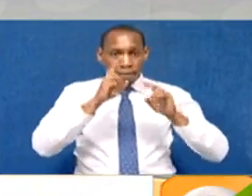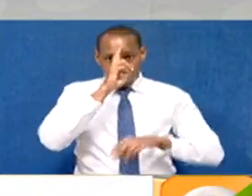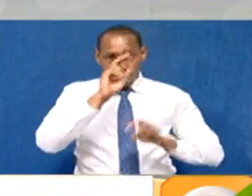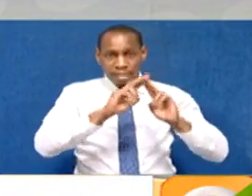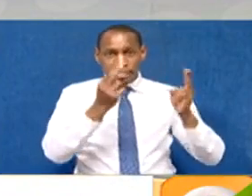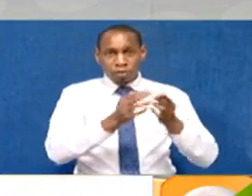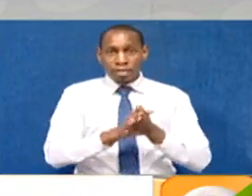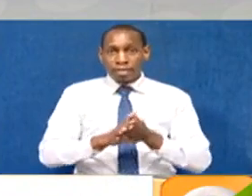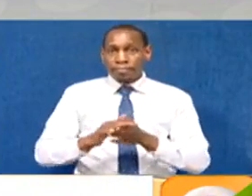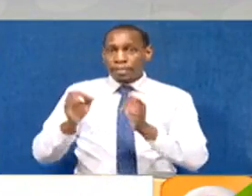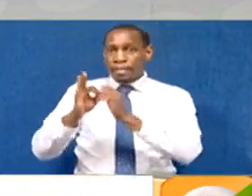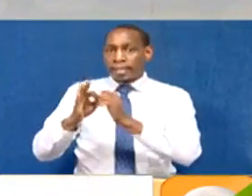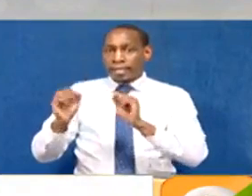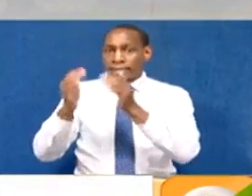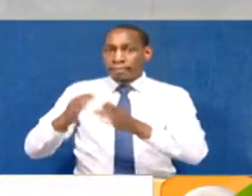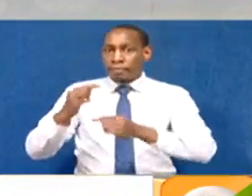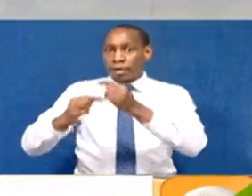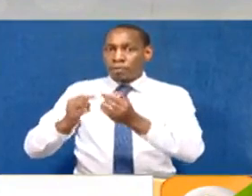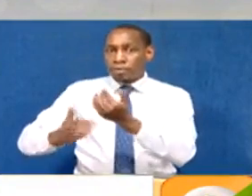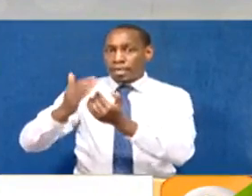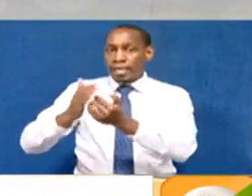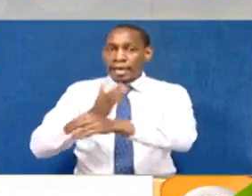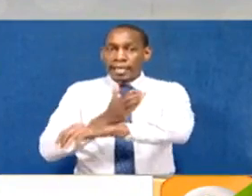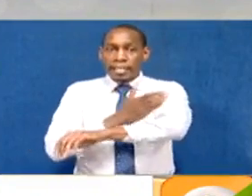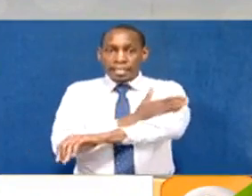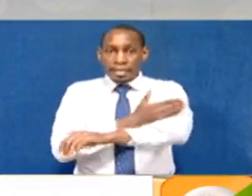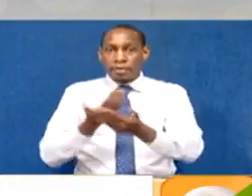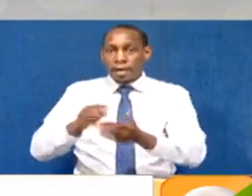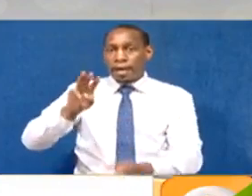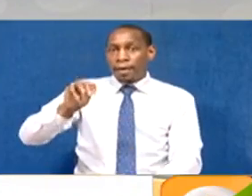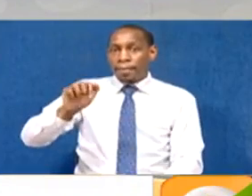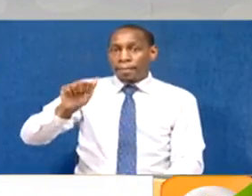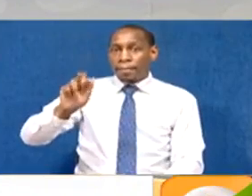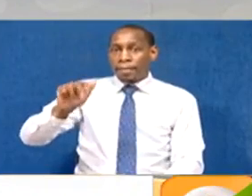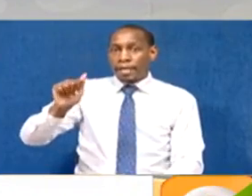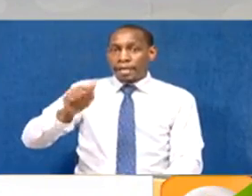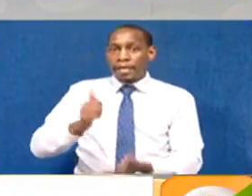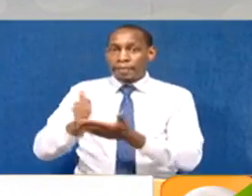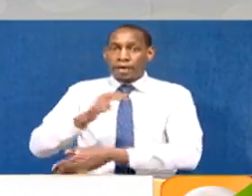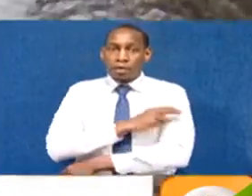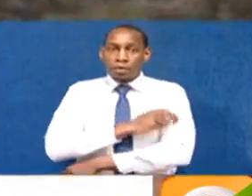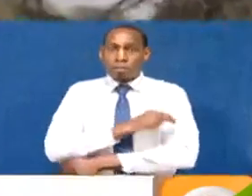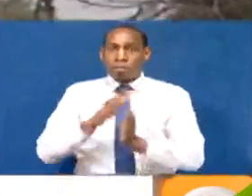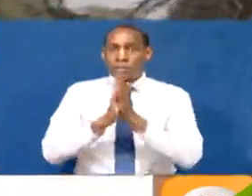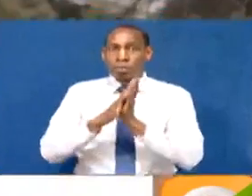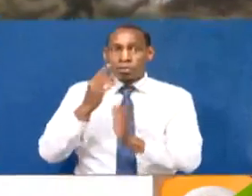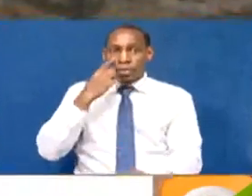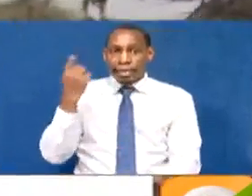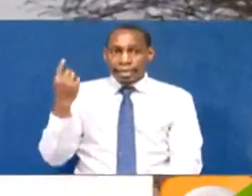unit. 13 survivors are nursing injuries at the Mandera Referral Hospital. Take a look.